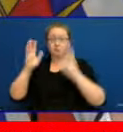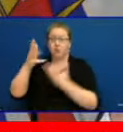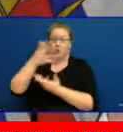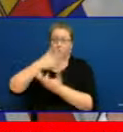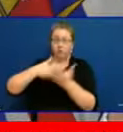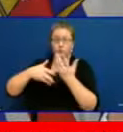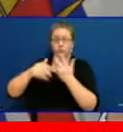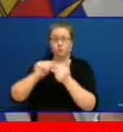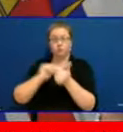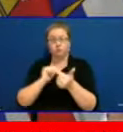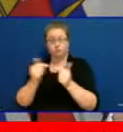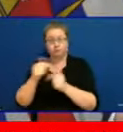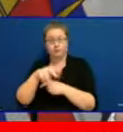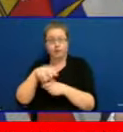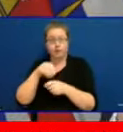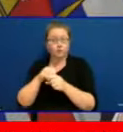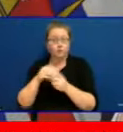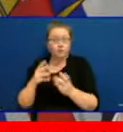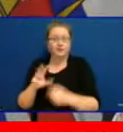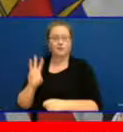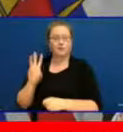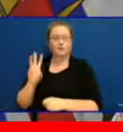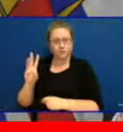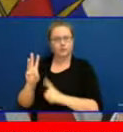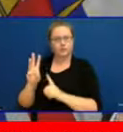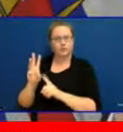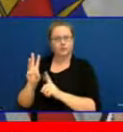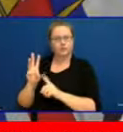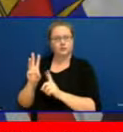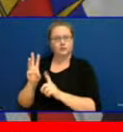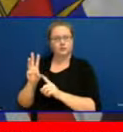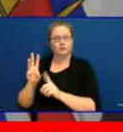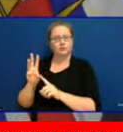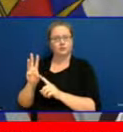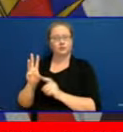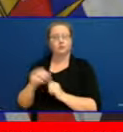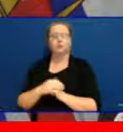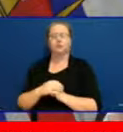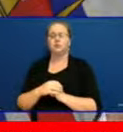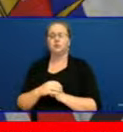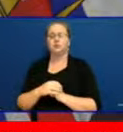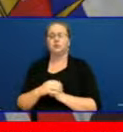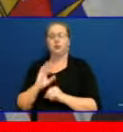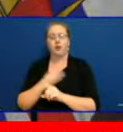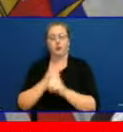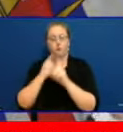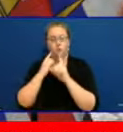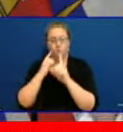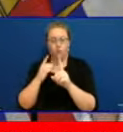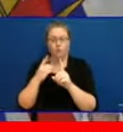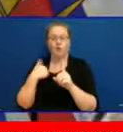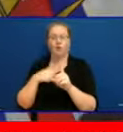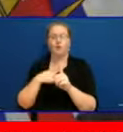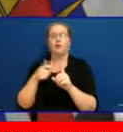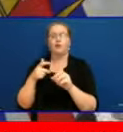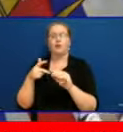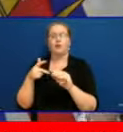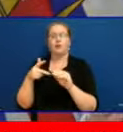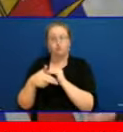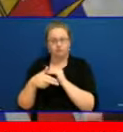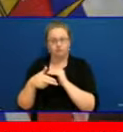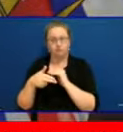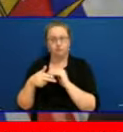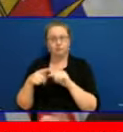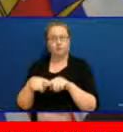having your social interactions include your Safe 6. So, you know, that is our hope, that we can do a circuit break, that we